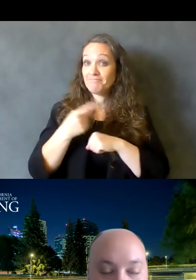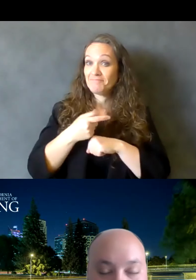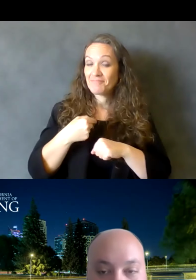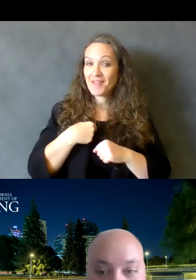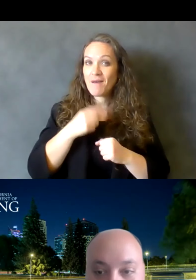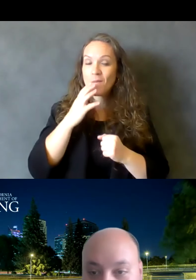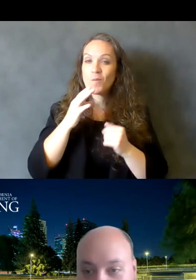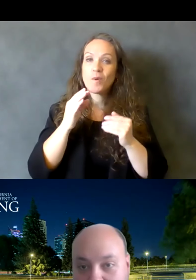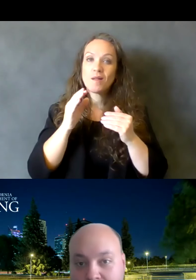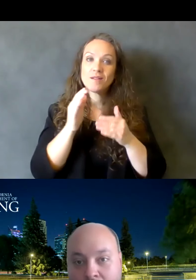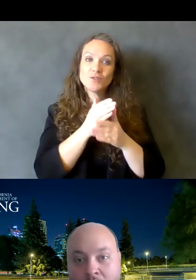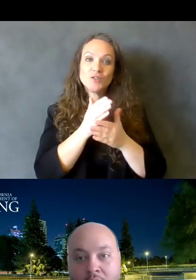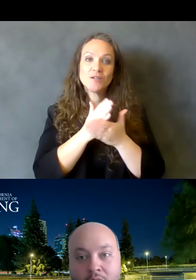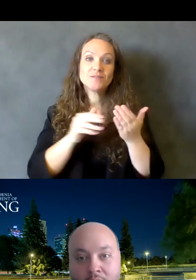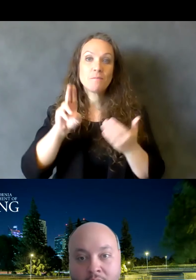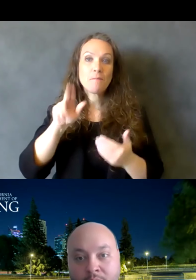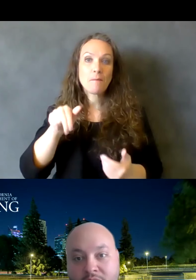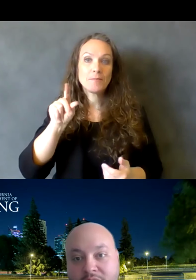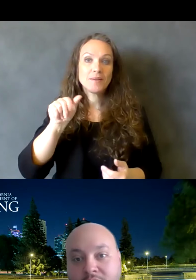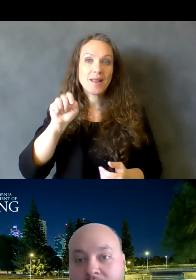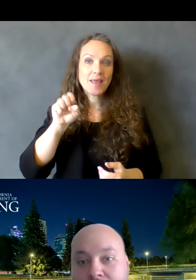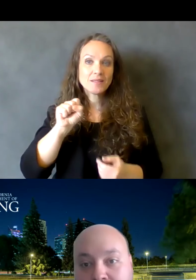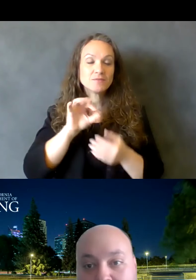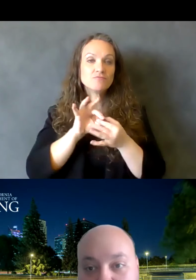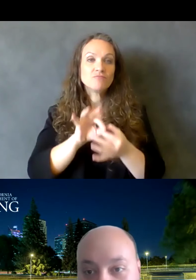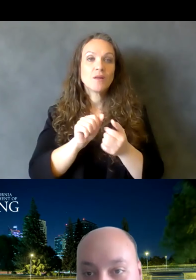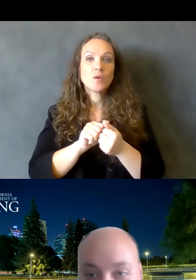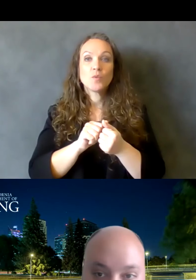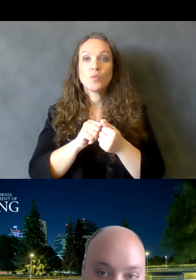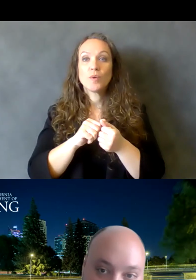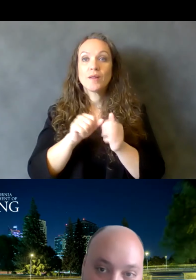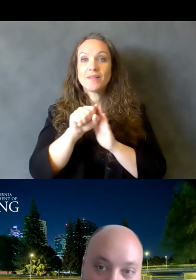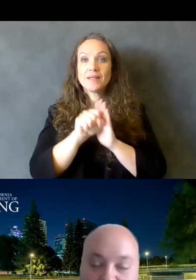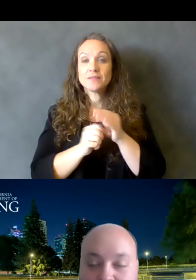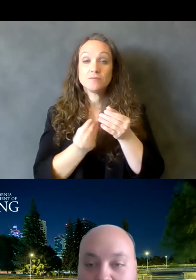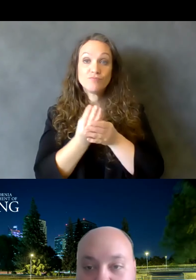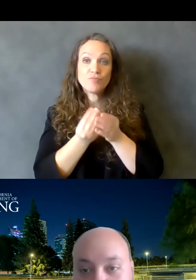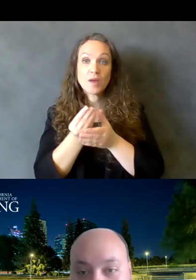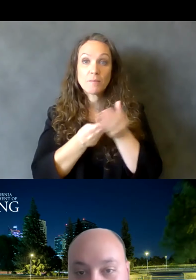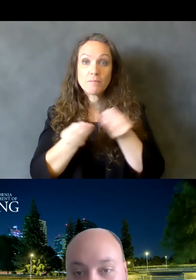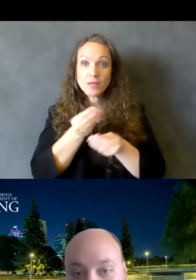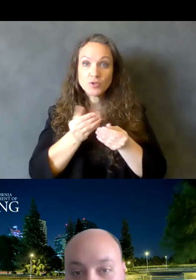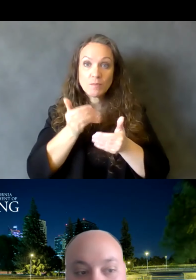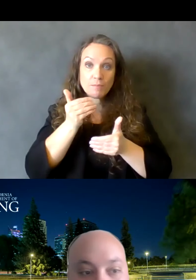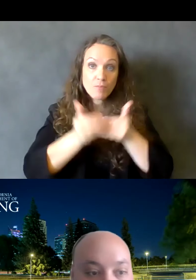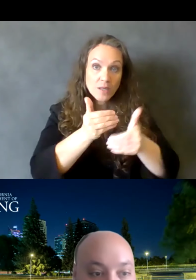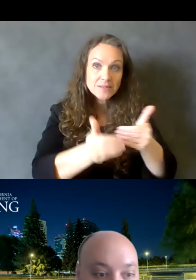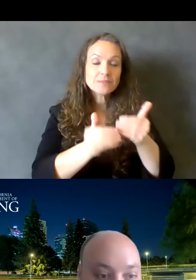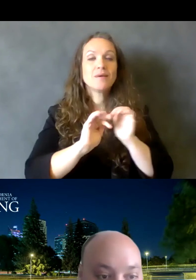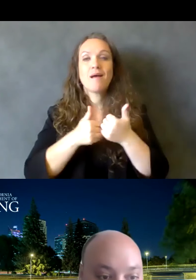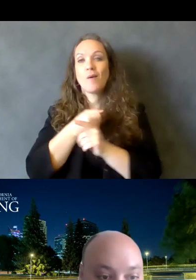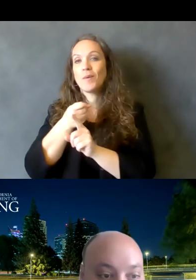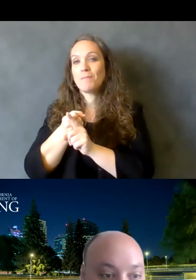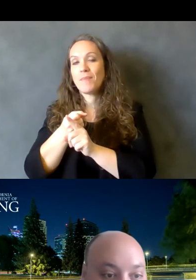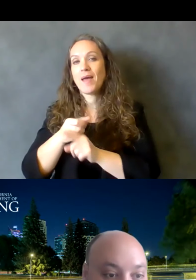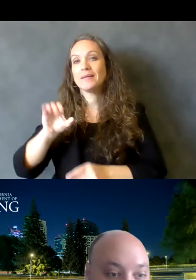over some updates on the state's spring budget process and how it has impacted the Department of Aging and our